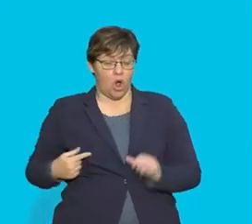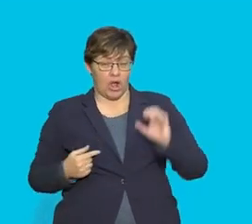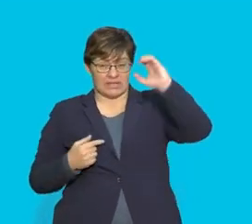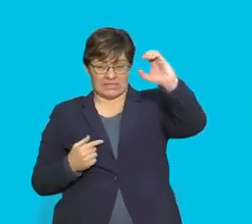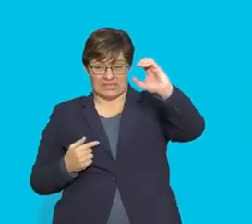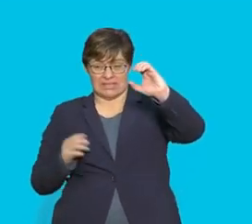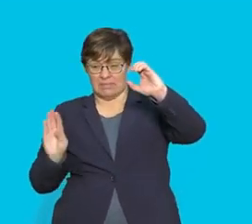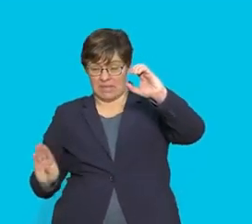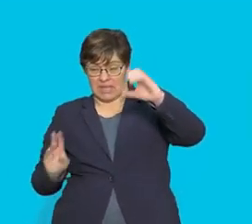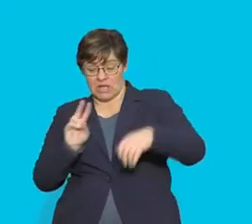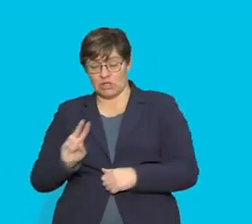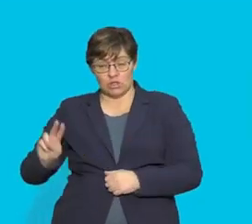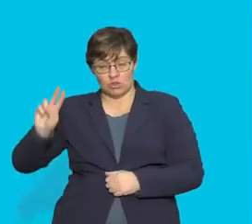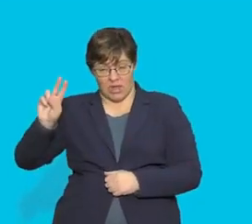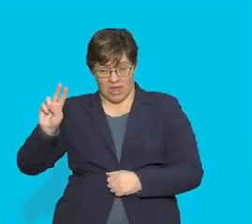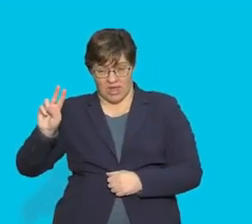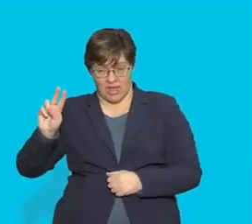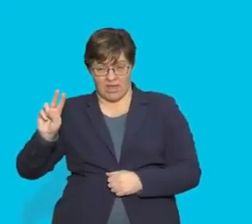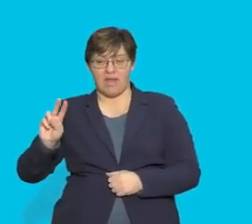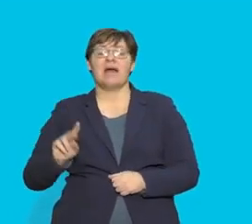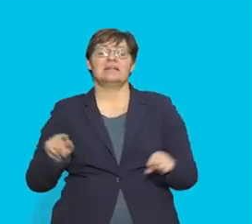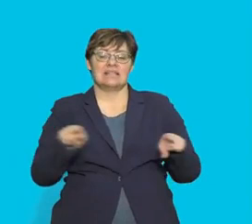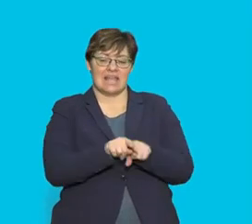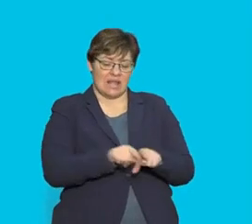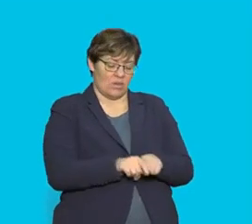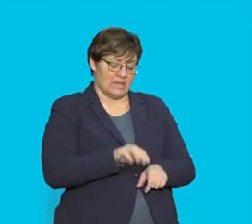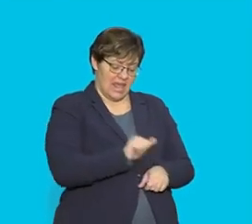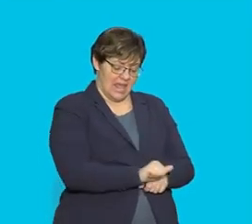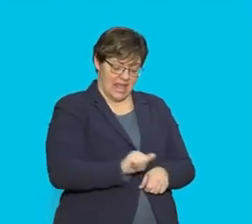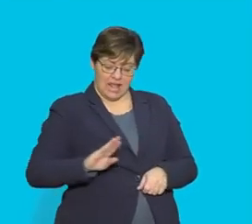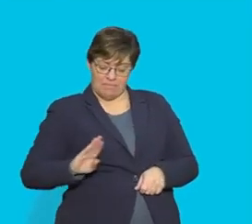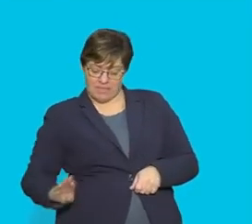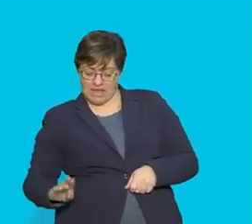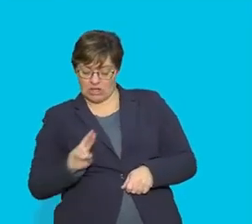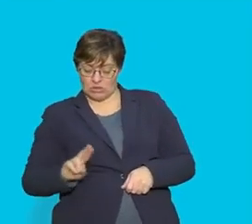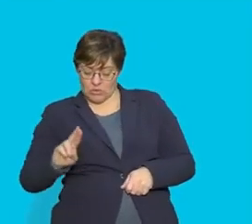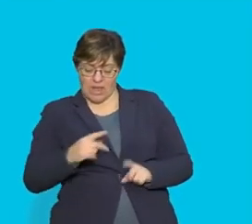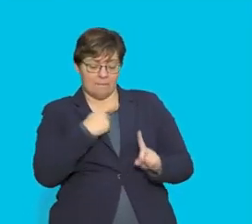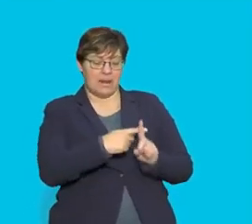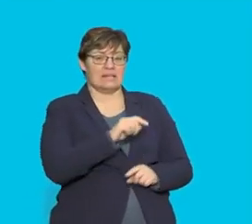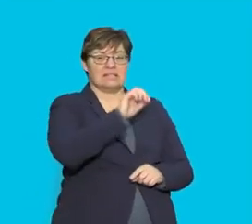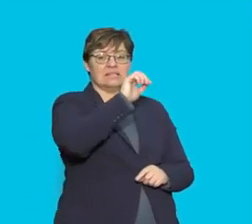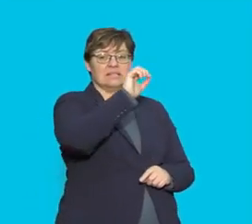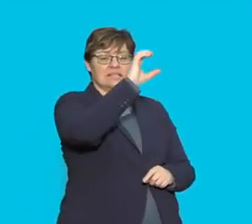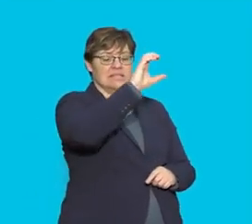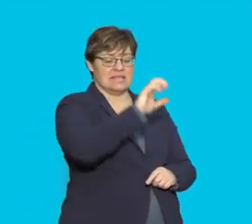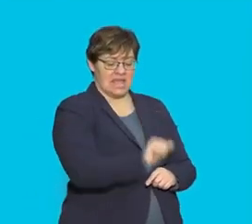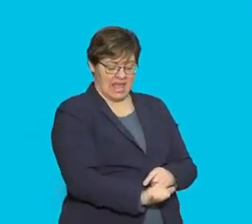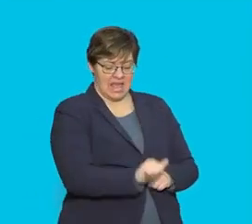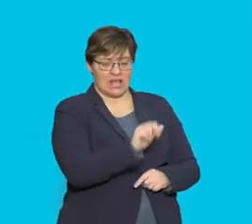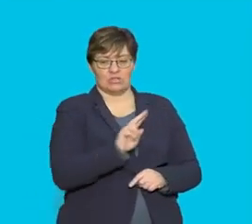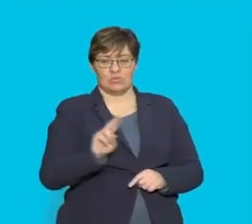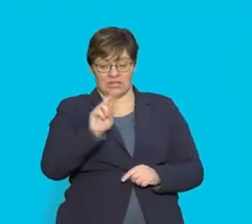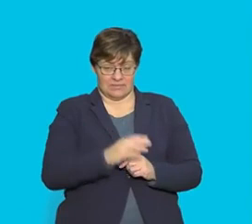longer side, squared. This is equals to AB squared plus